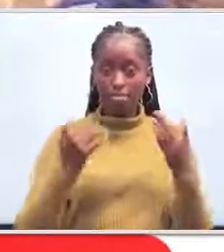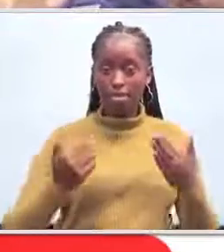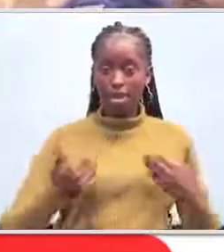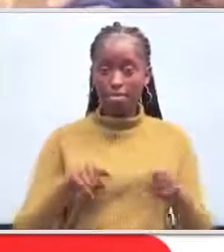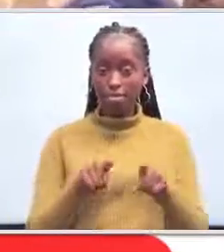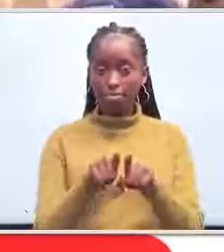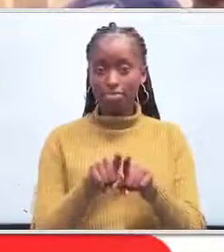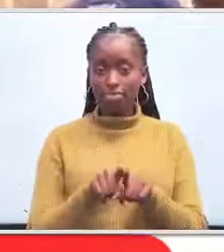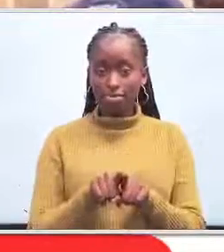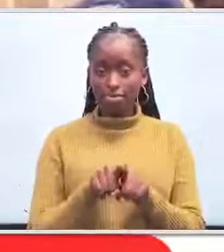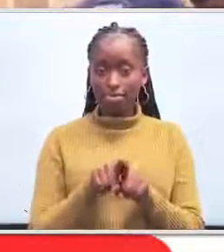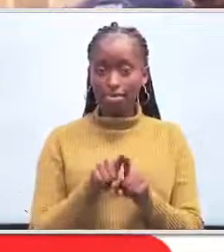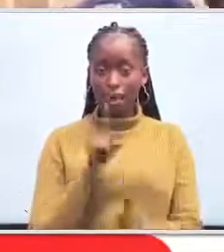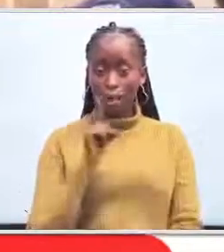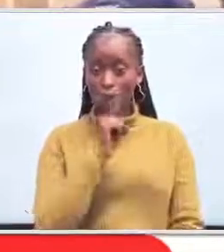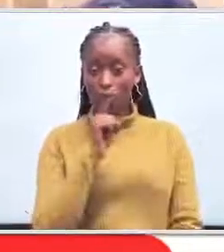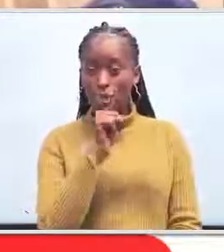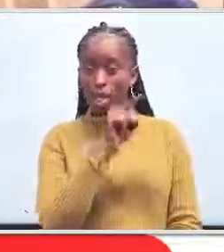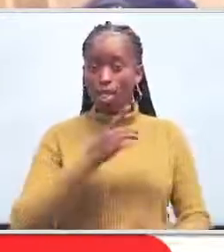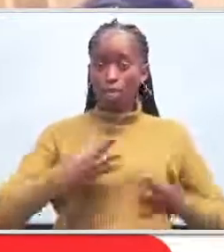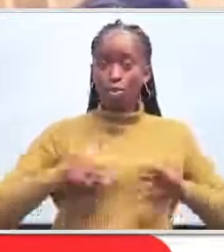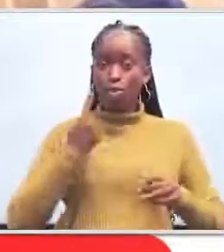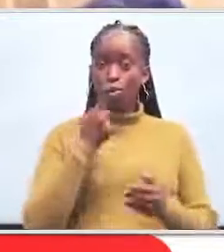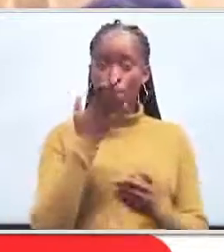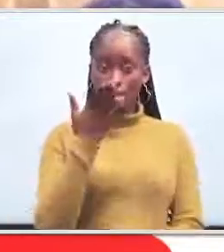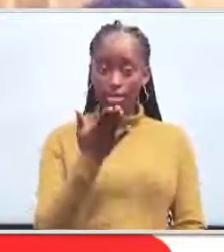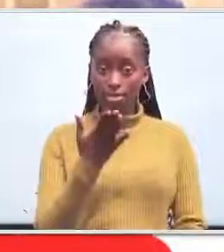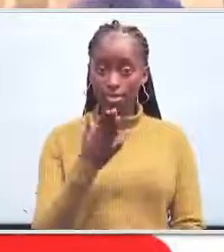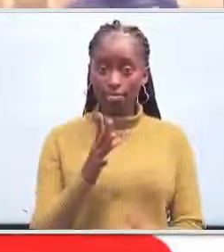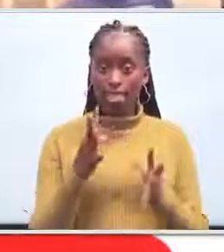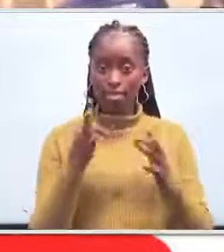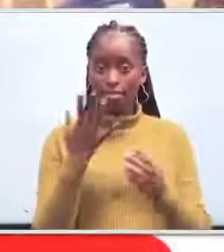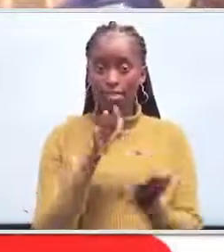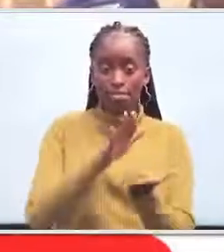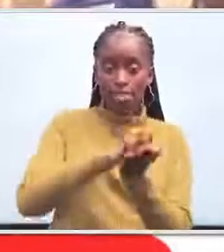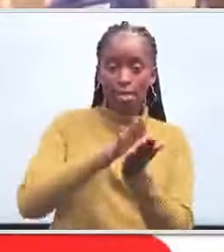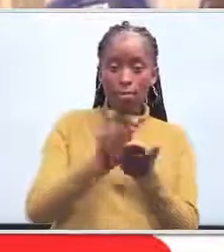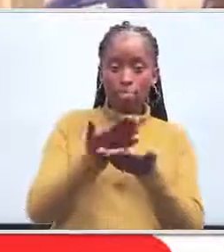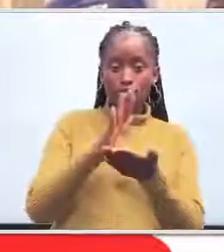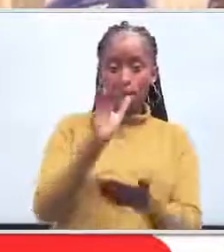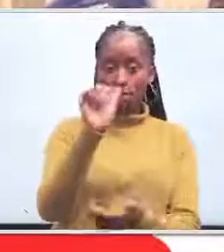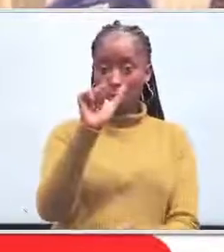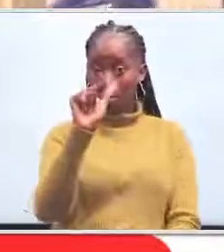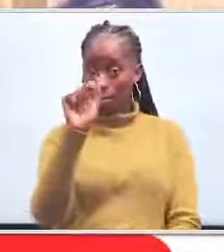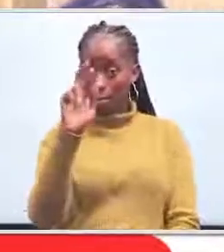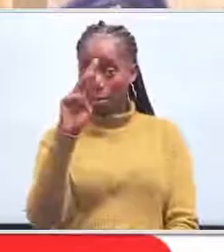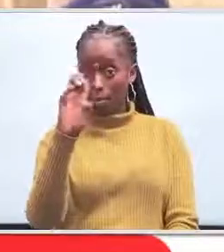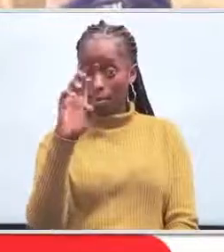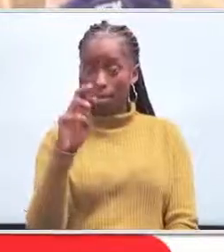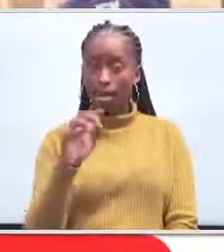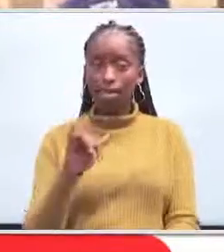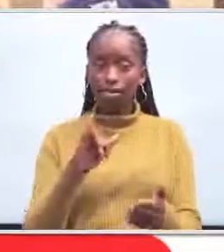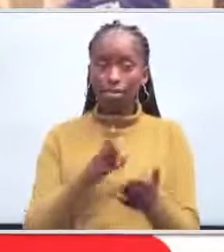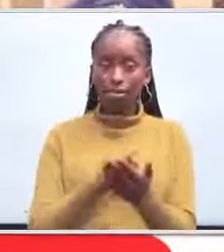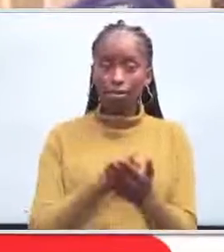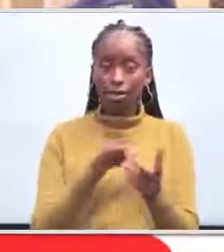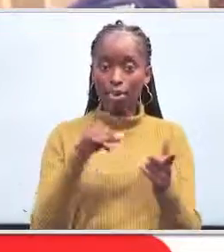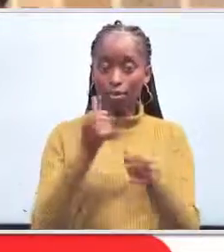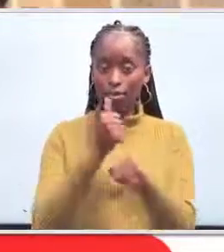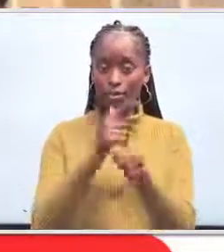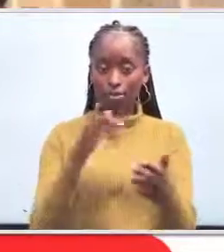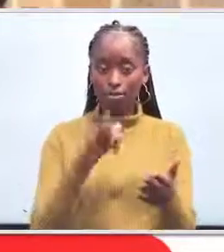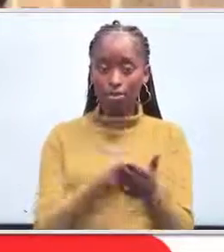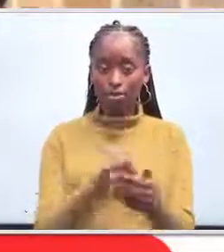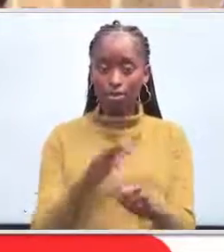to those people therein that if they raise an alarm, he's going to put the houses